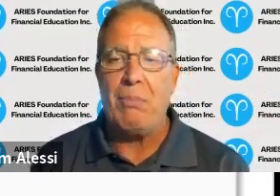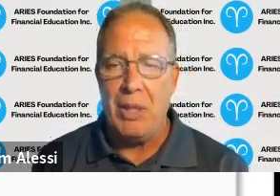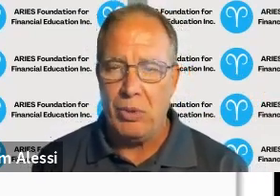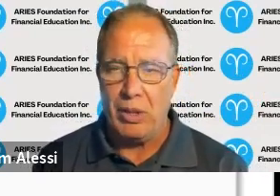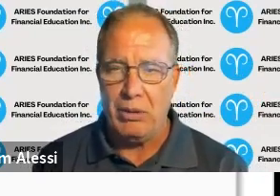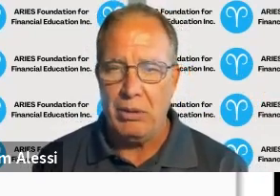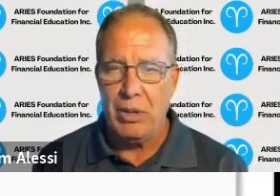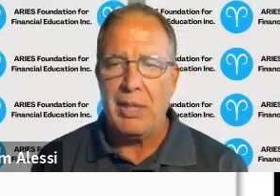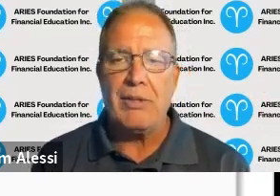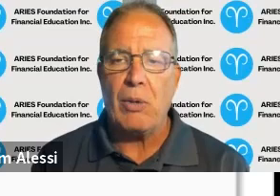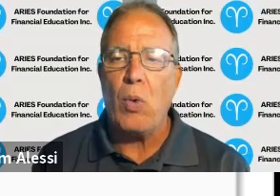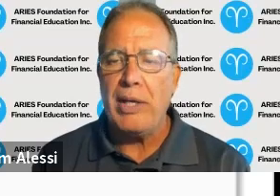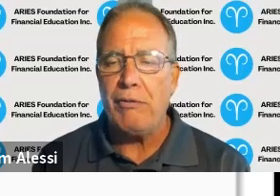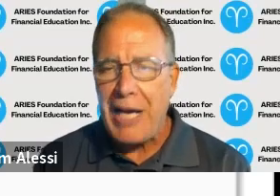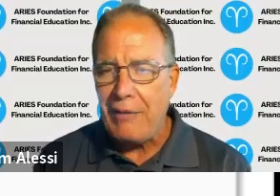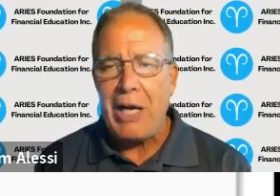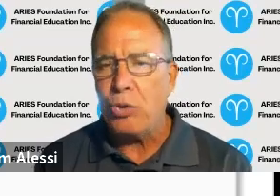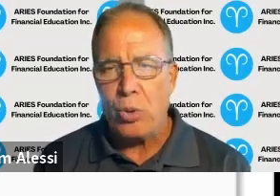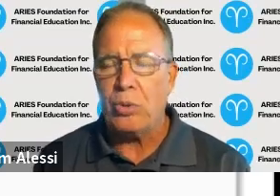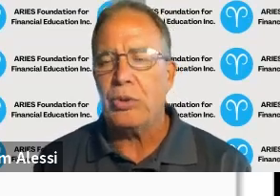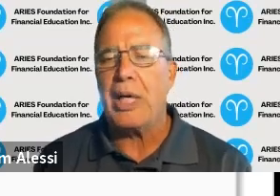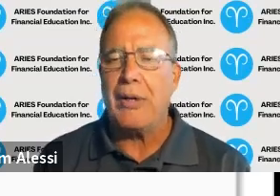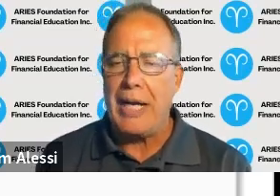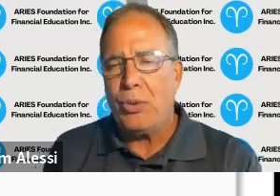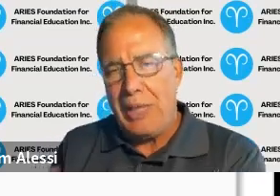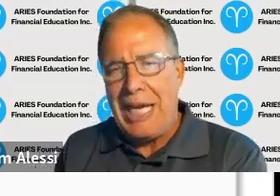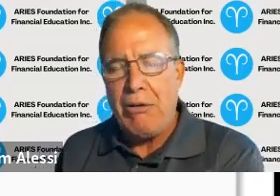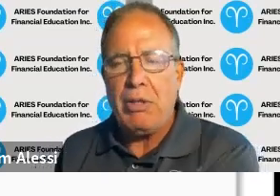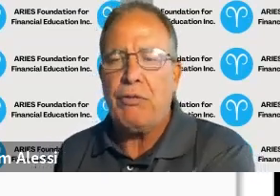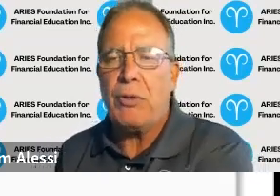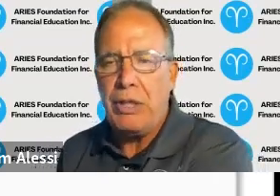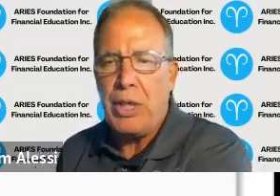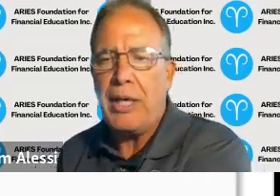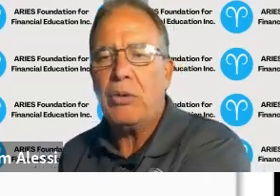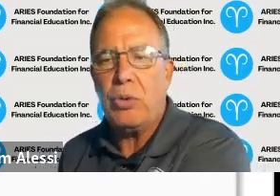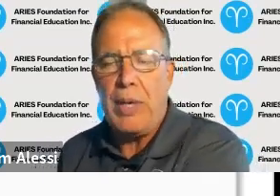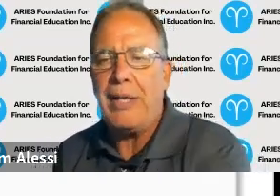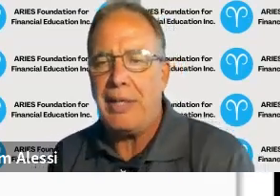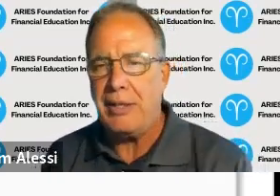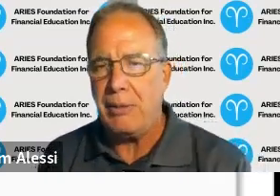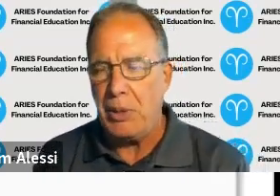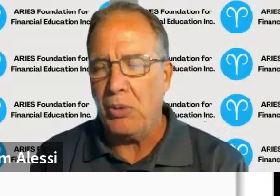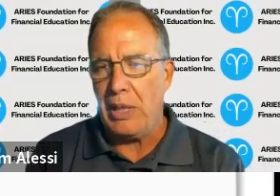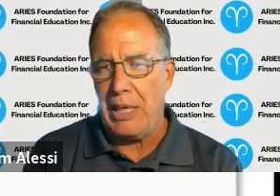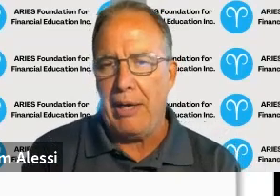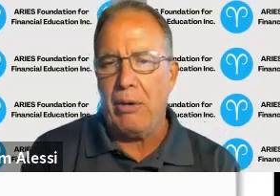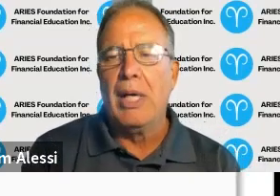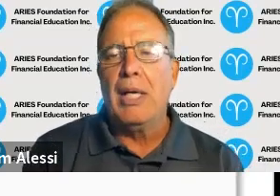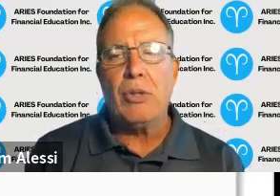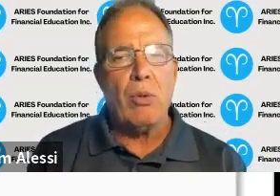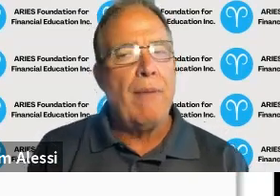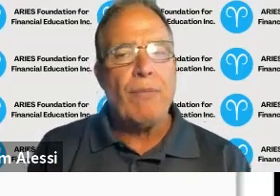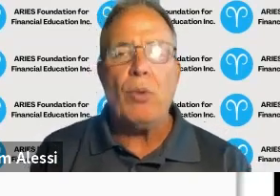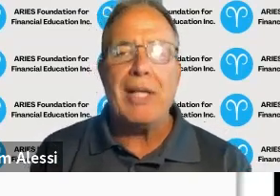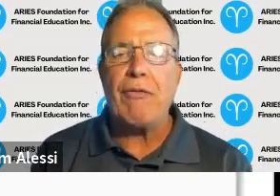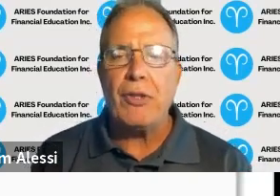11 million. That's like one in five households are actually caring for a child who has a disability now.